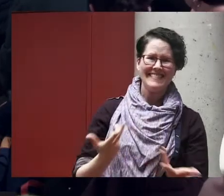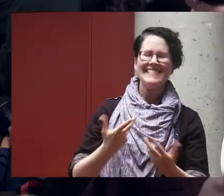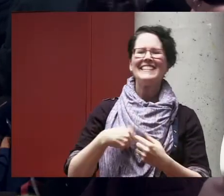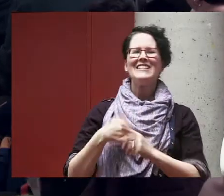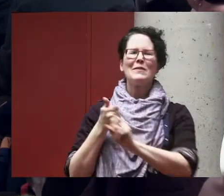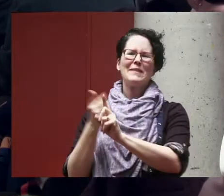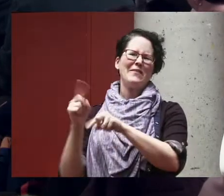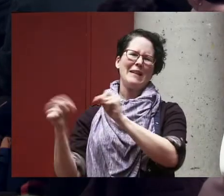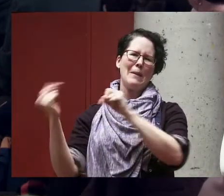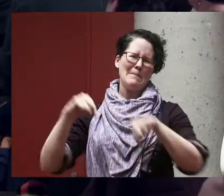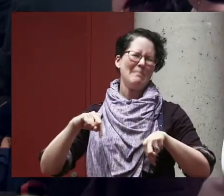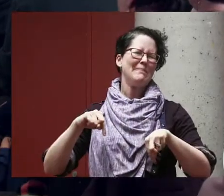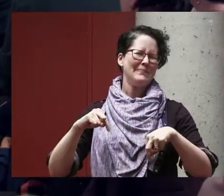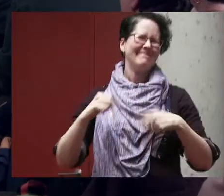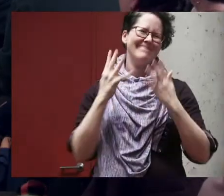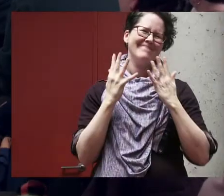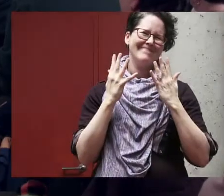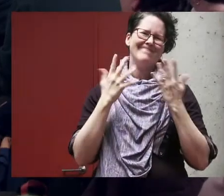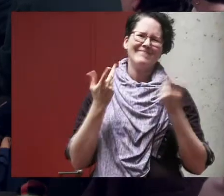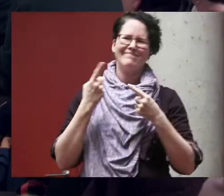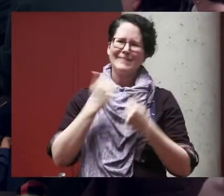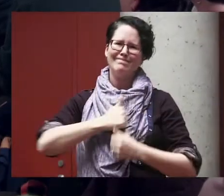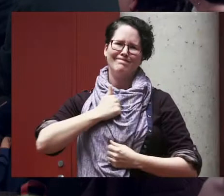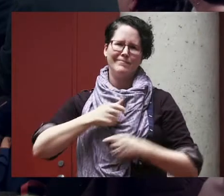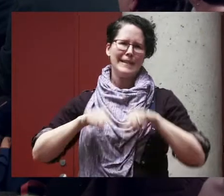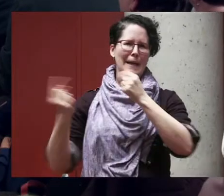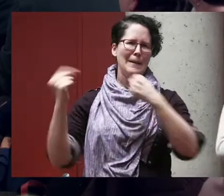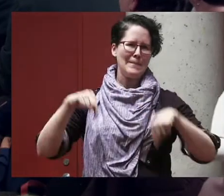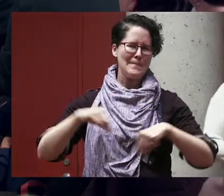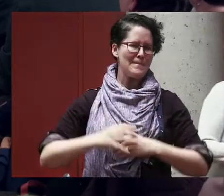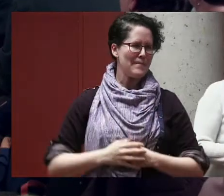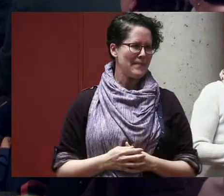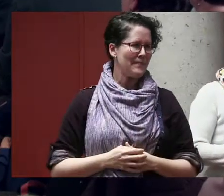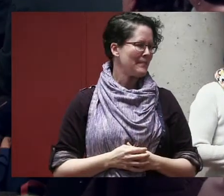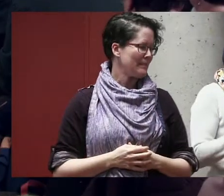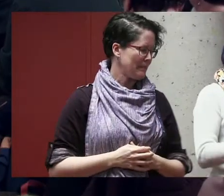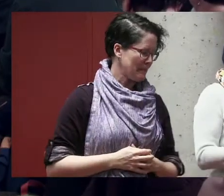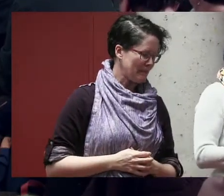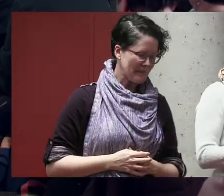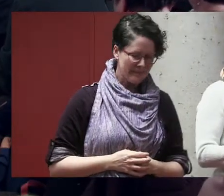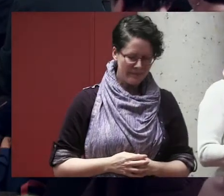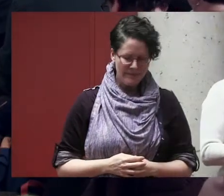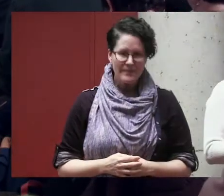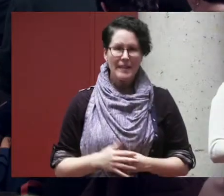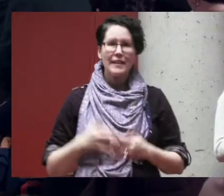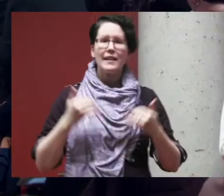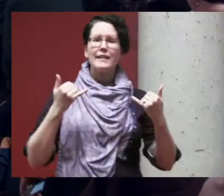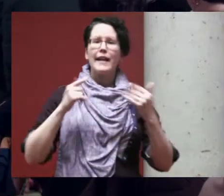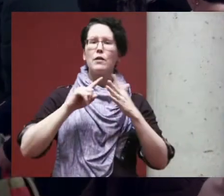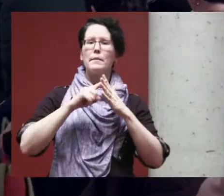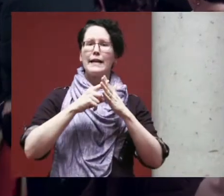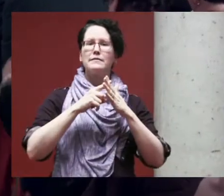couldn't attend tonight. So he sends his regrets. So now to begin, first we'd like to acknowledge that we are